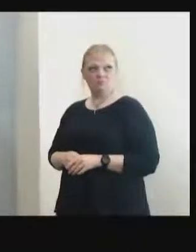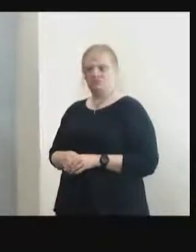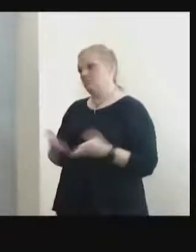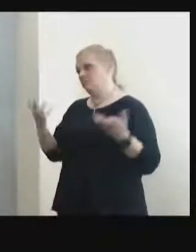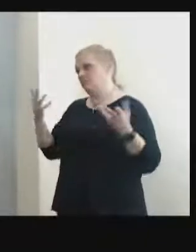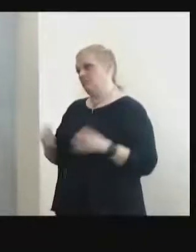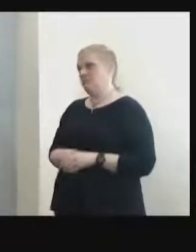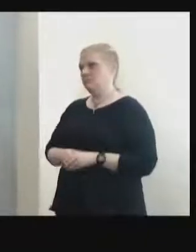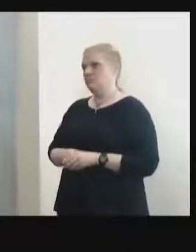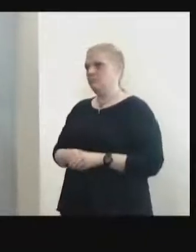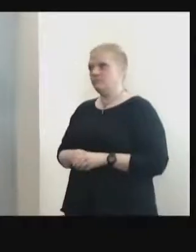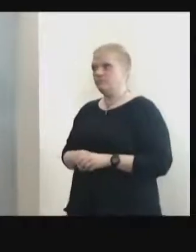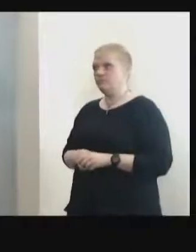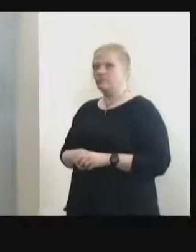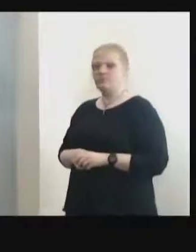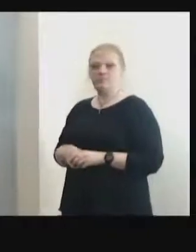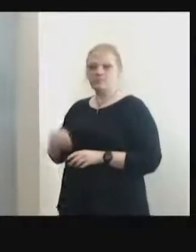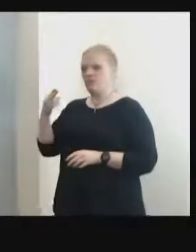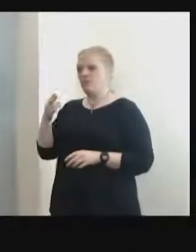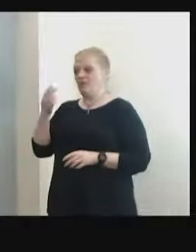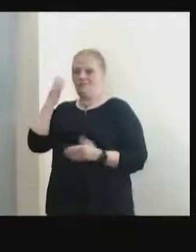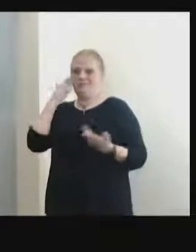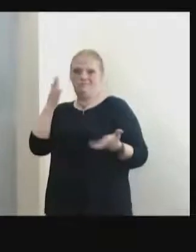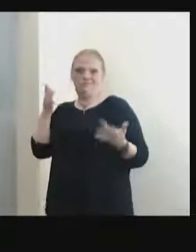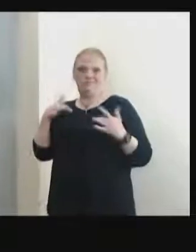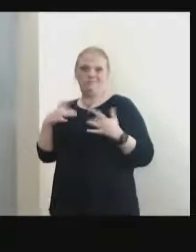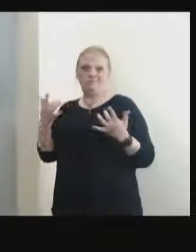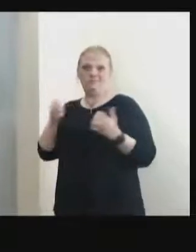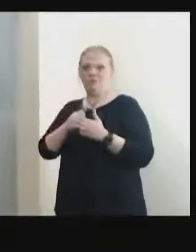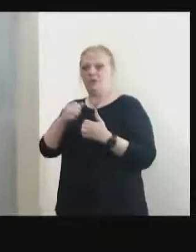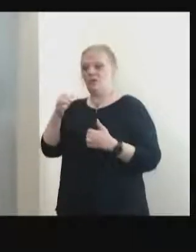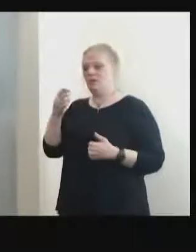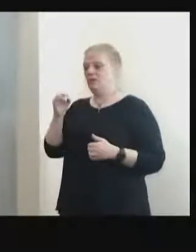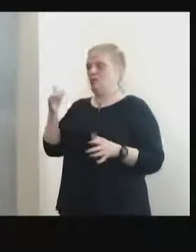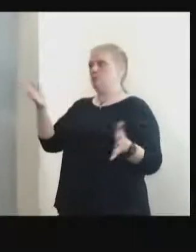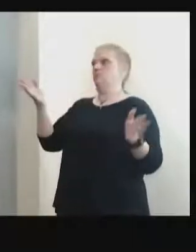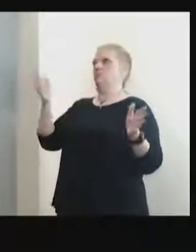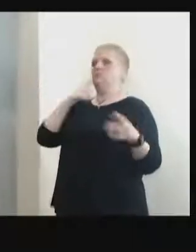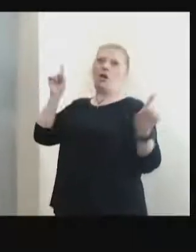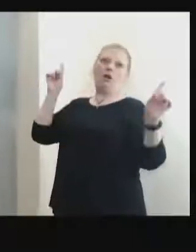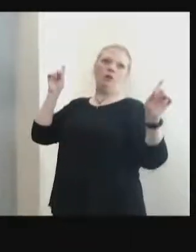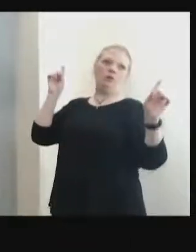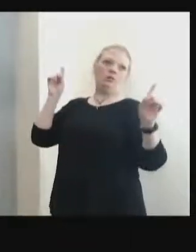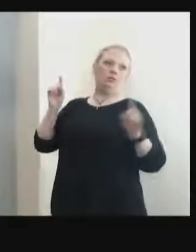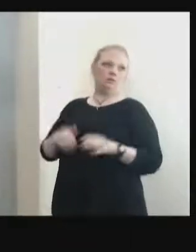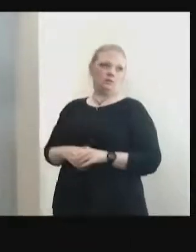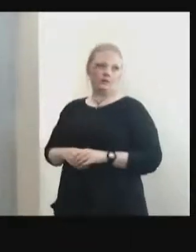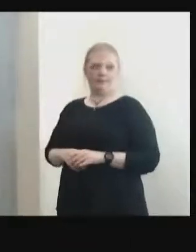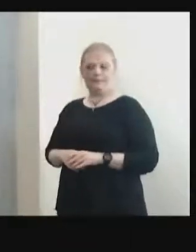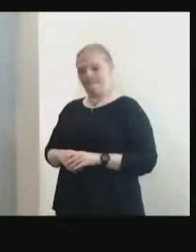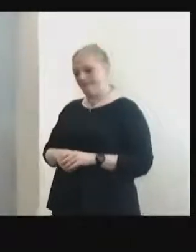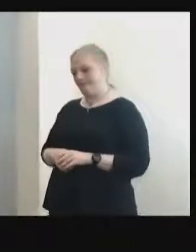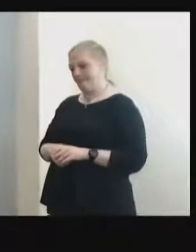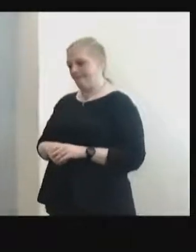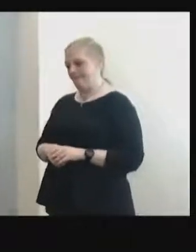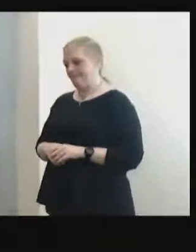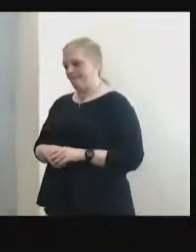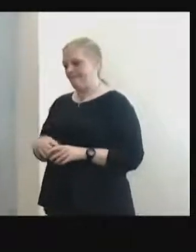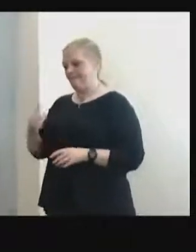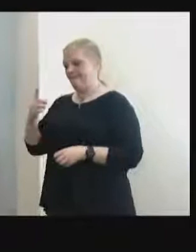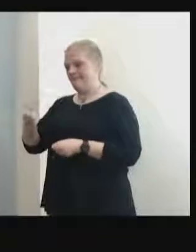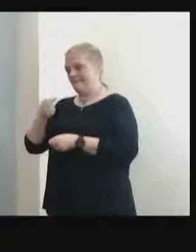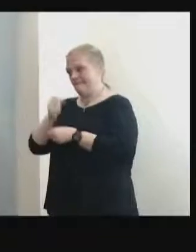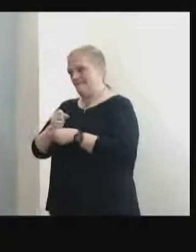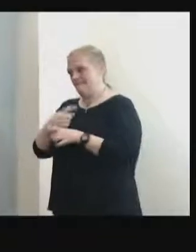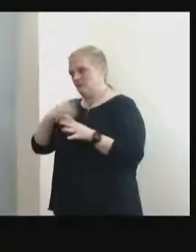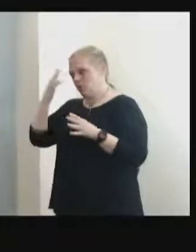I don't know what's going on with Mr. Horvatis. Maybe he can Hey, text. Mark, can you hear me? Ah, there you go. Go ahead. There we go. A year into this, you'd think